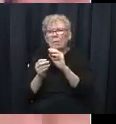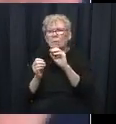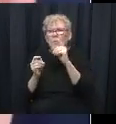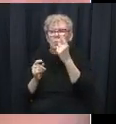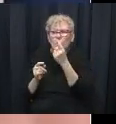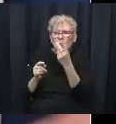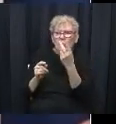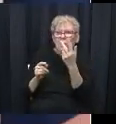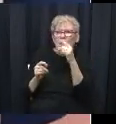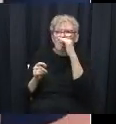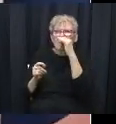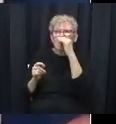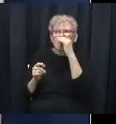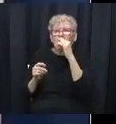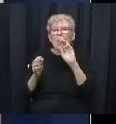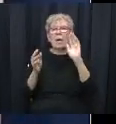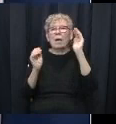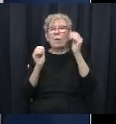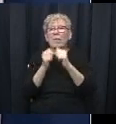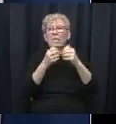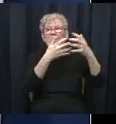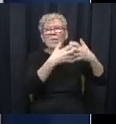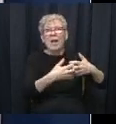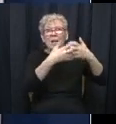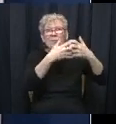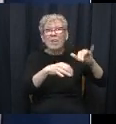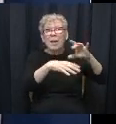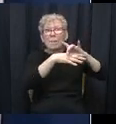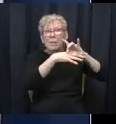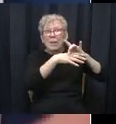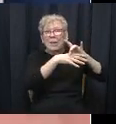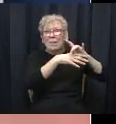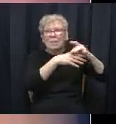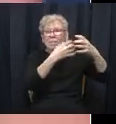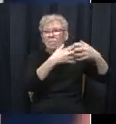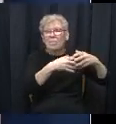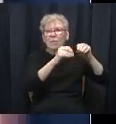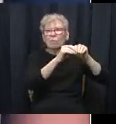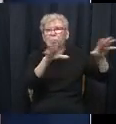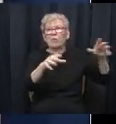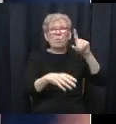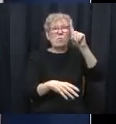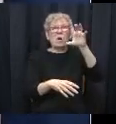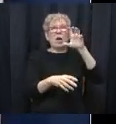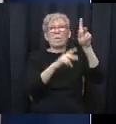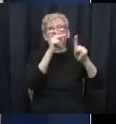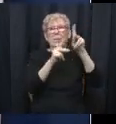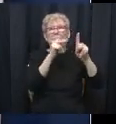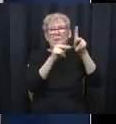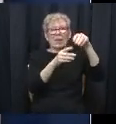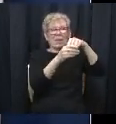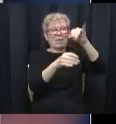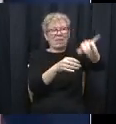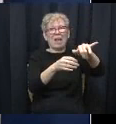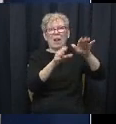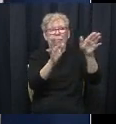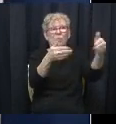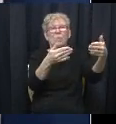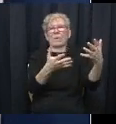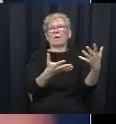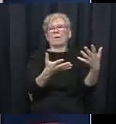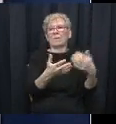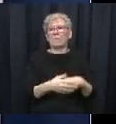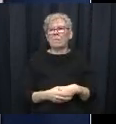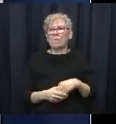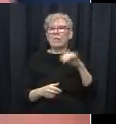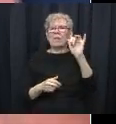facilities, where it goes to hundreds of people. So we've been, thus far, outbreaks will happen in every part of society because people will